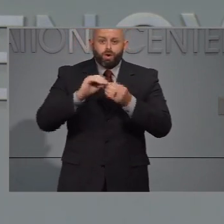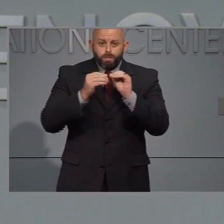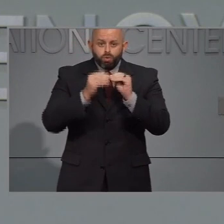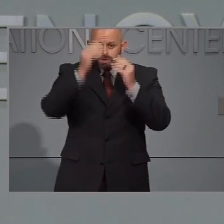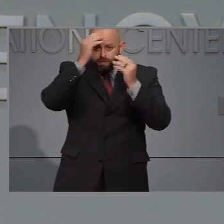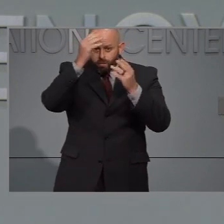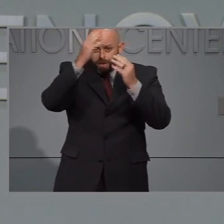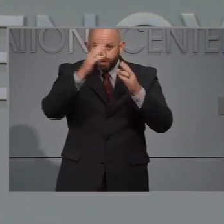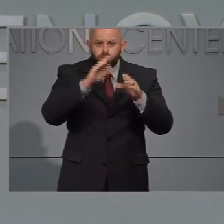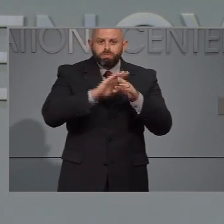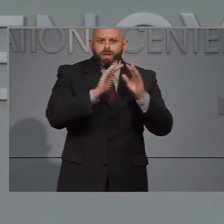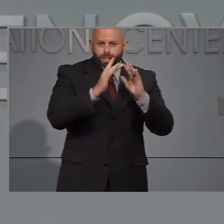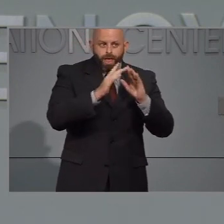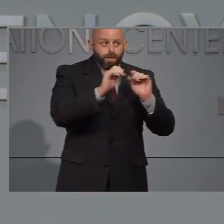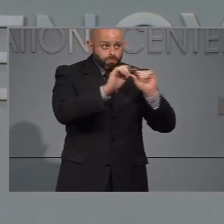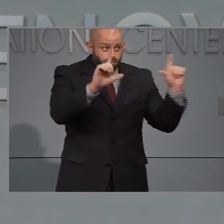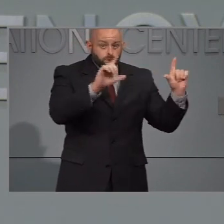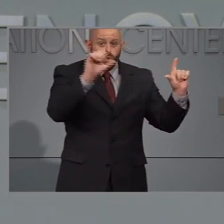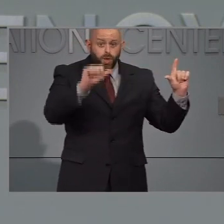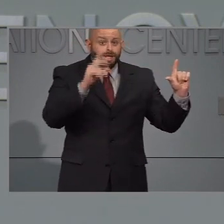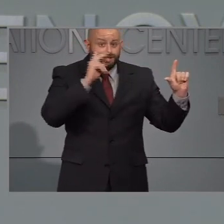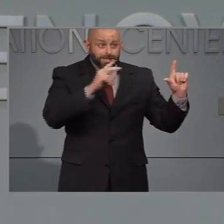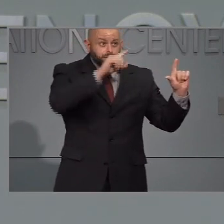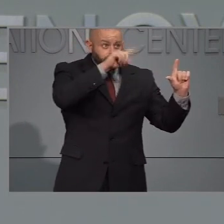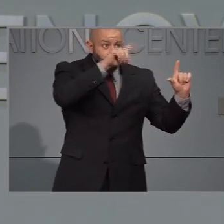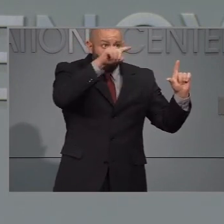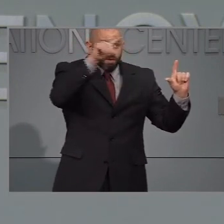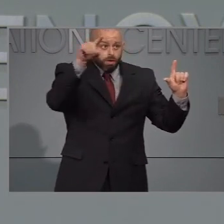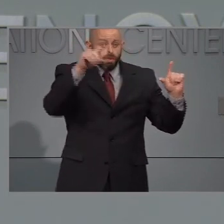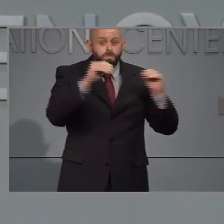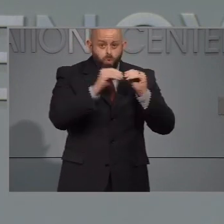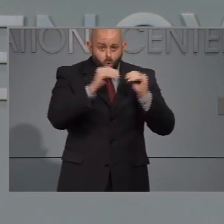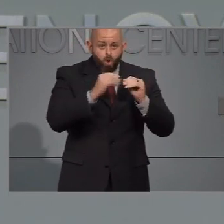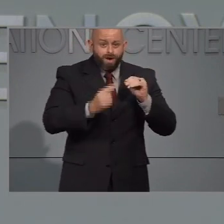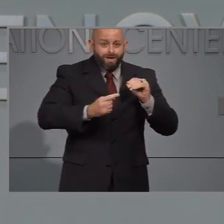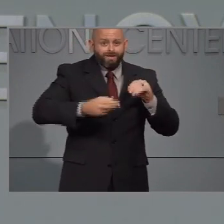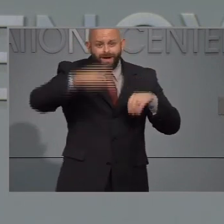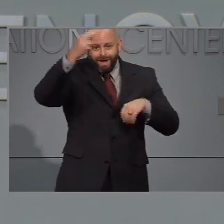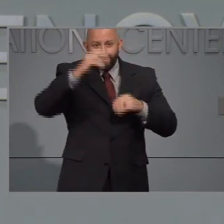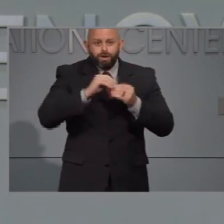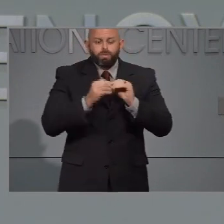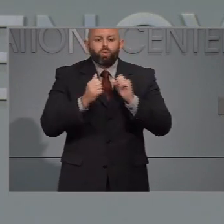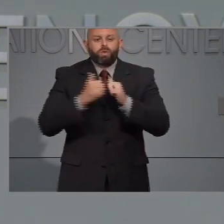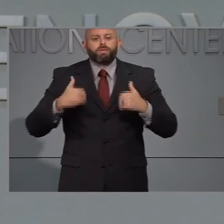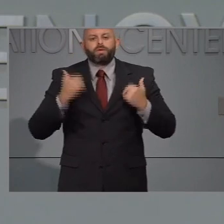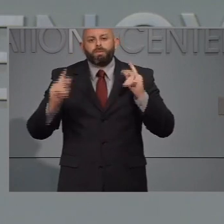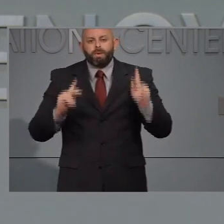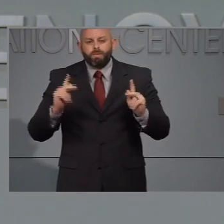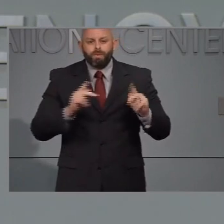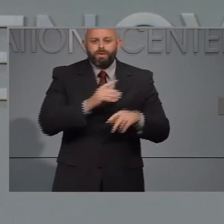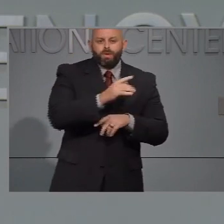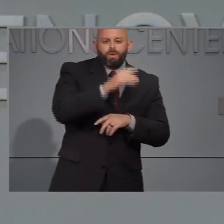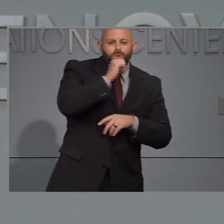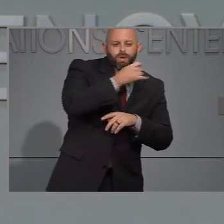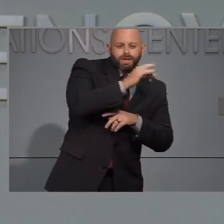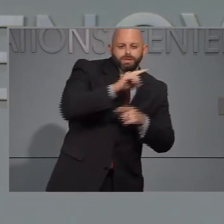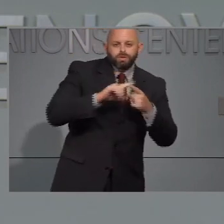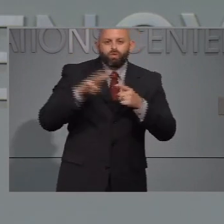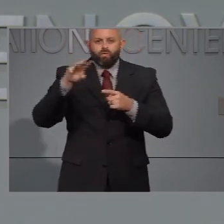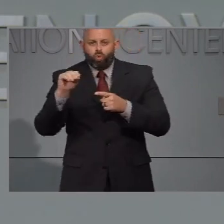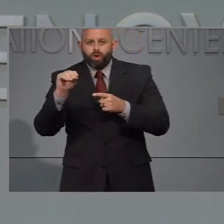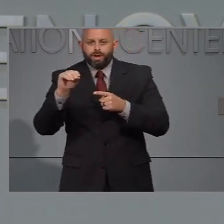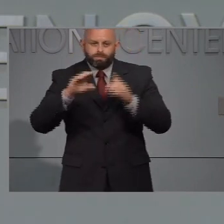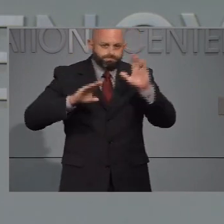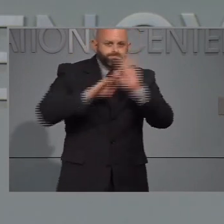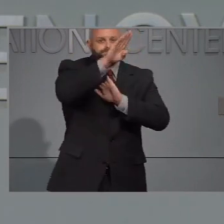of our cases are in folks who are younger. That 18 to 40 age group is where we're seeing more viral spread. And